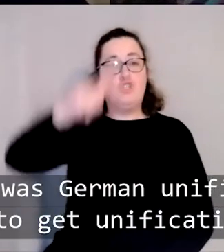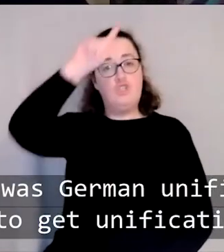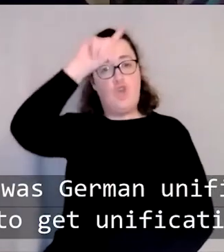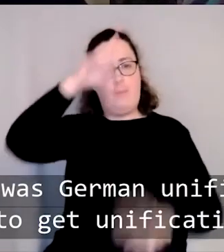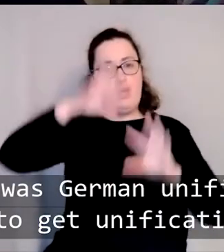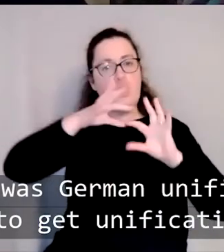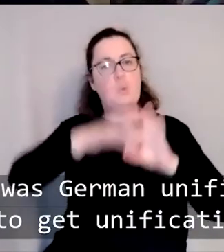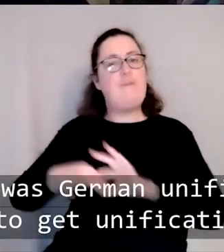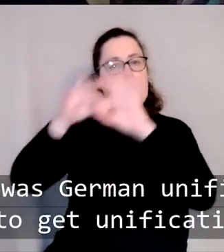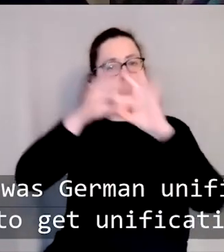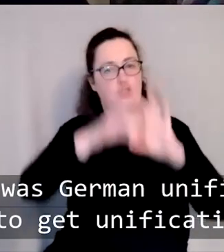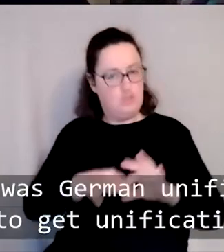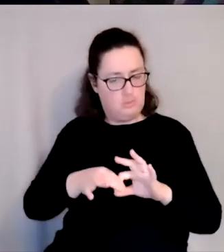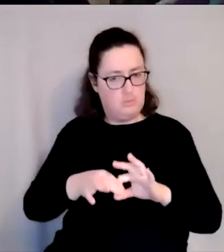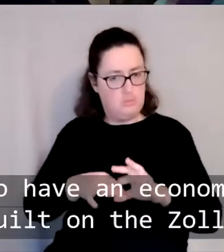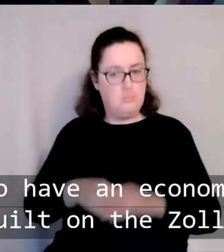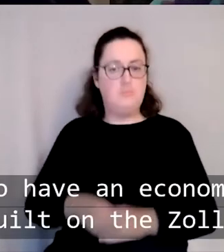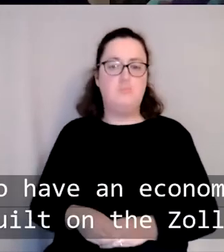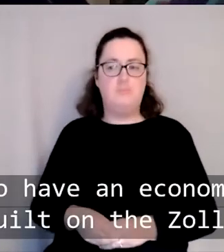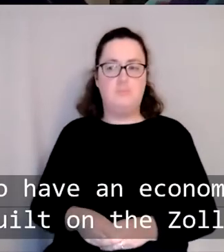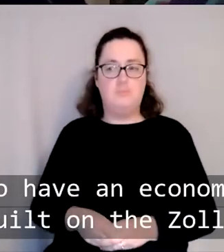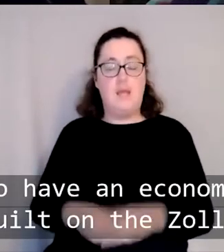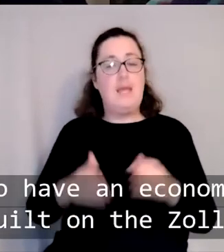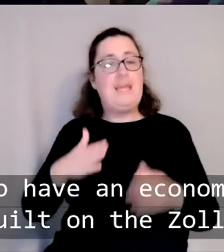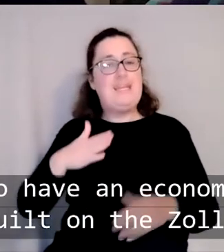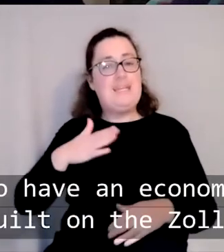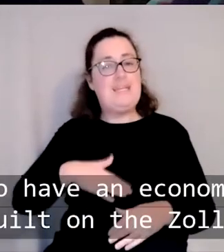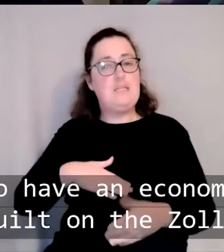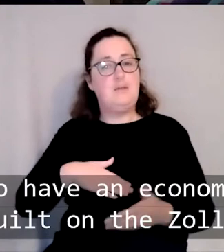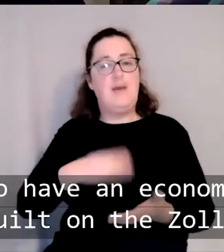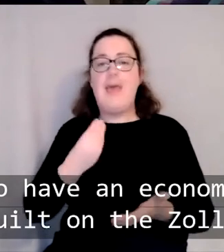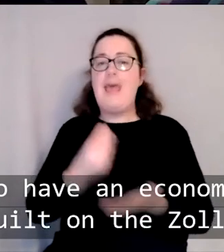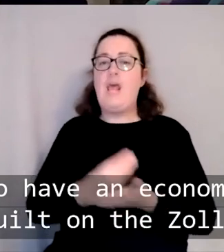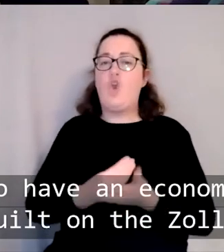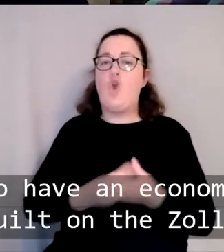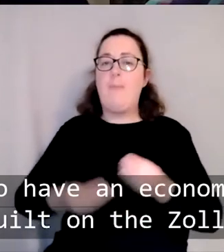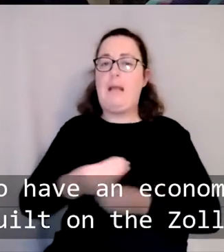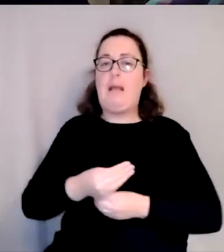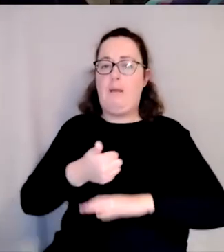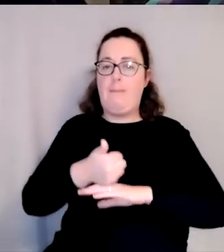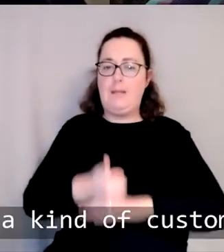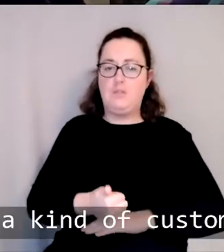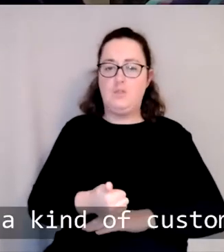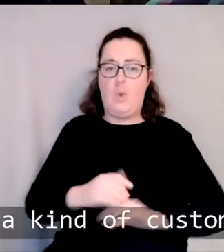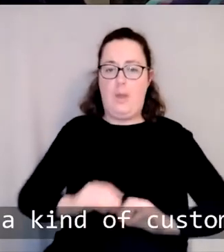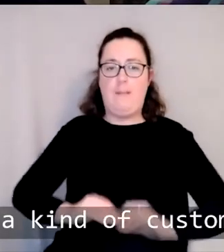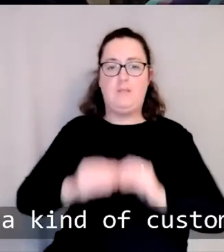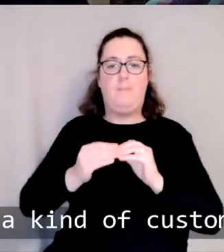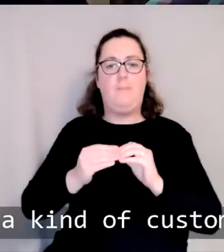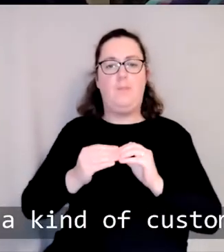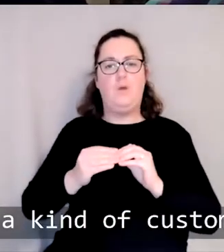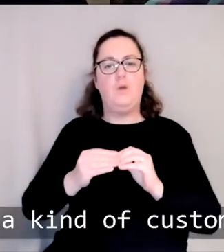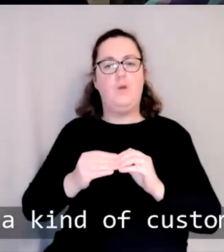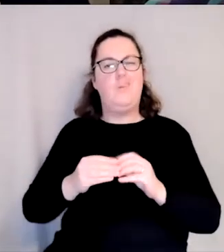get unification going, it had to have an economic base. So he built on the Zollverein, which is a kind of